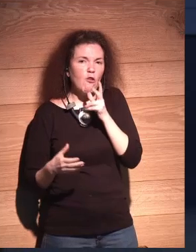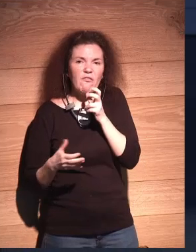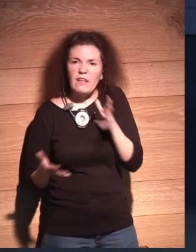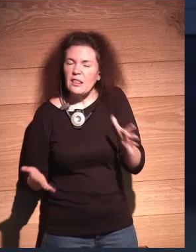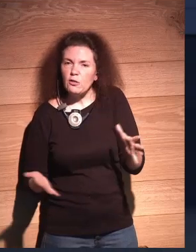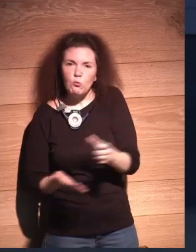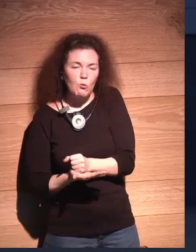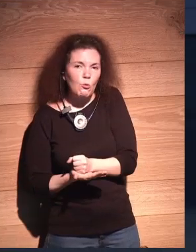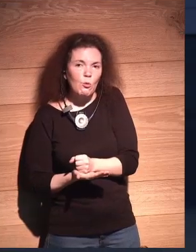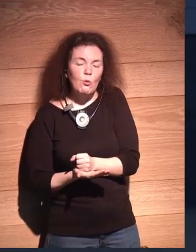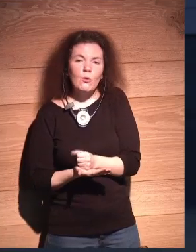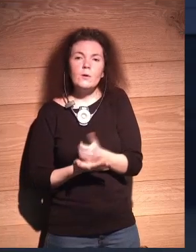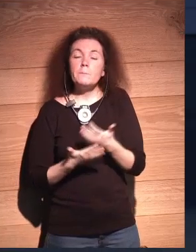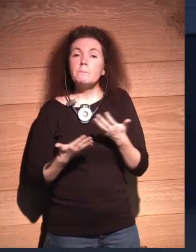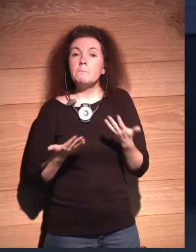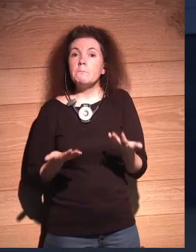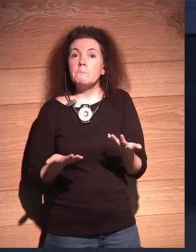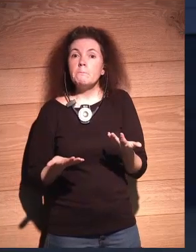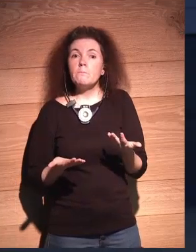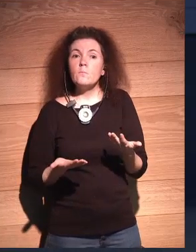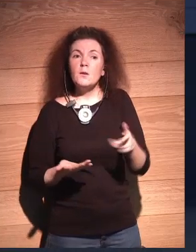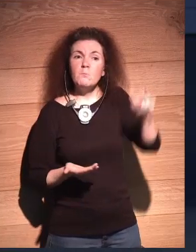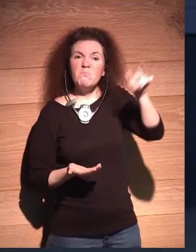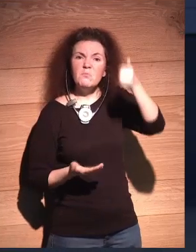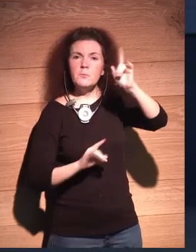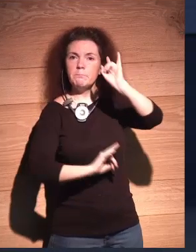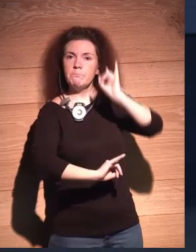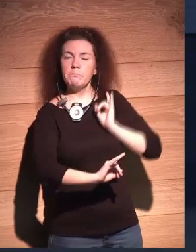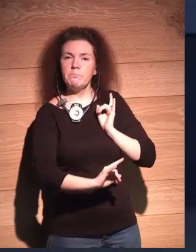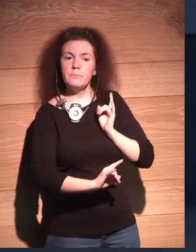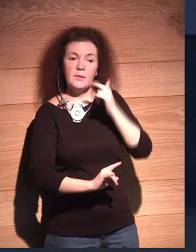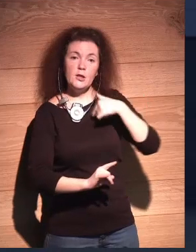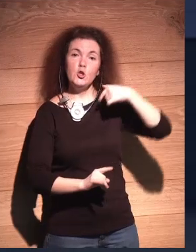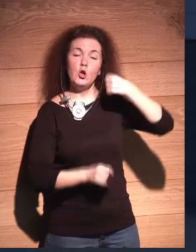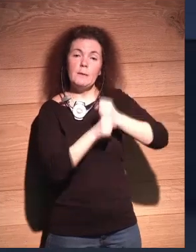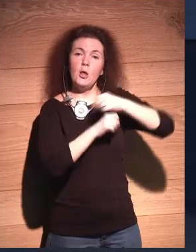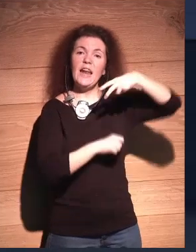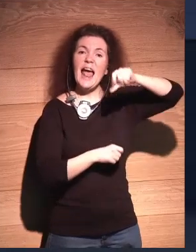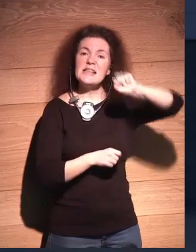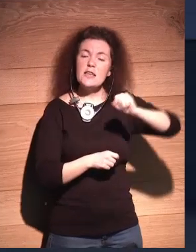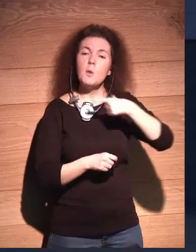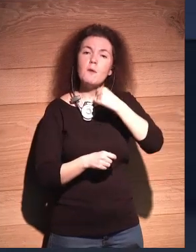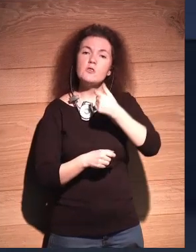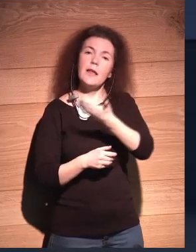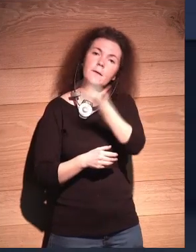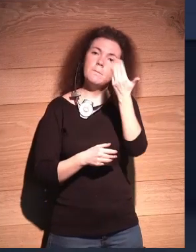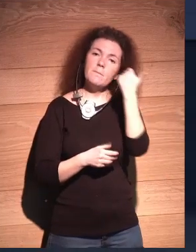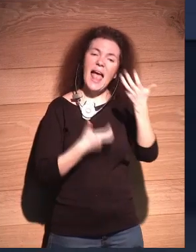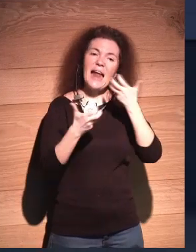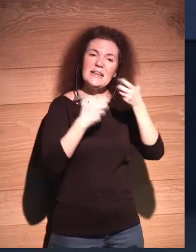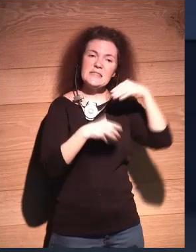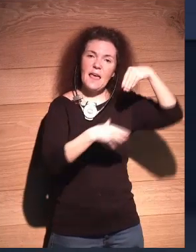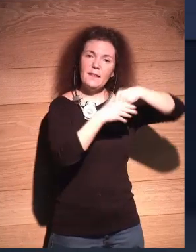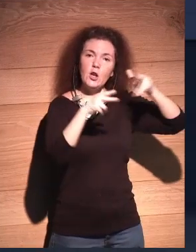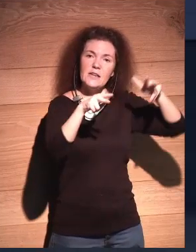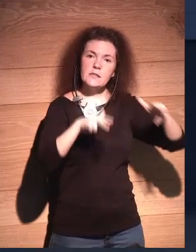and the guy said, "I'm from NASA, and we'd like you to be the first artist in residence." And I was like,